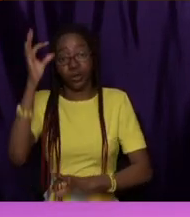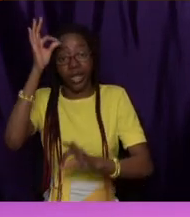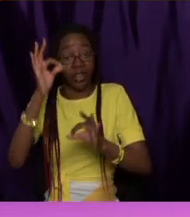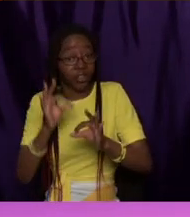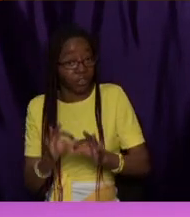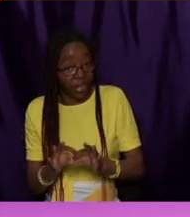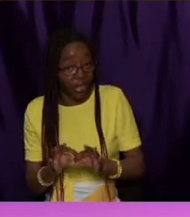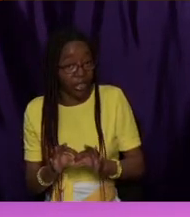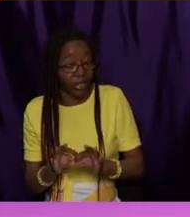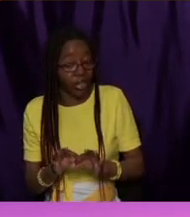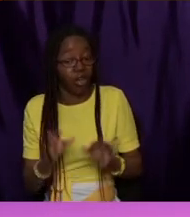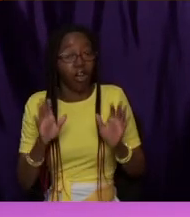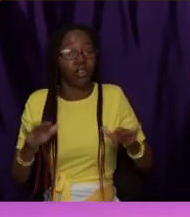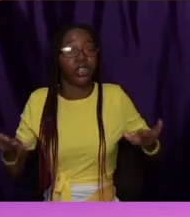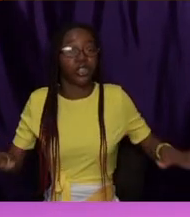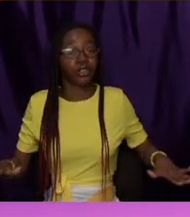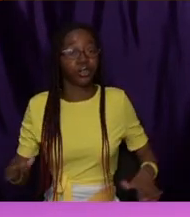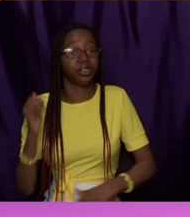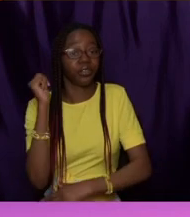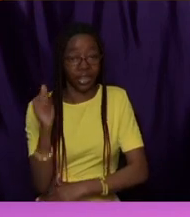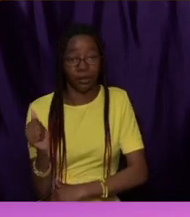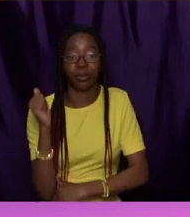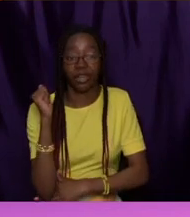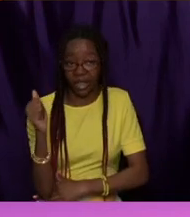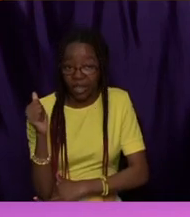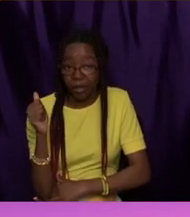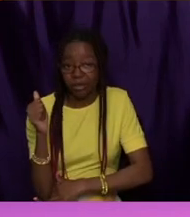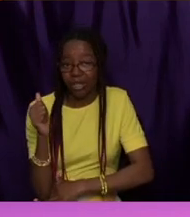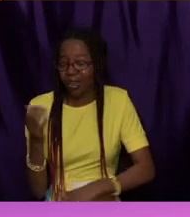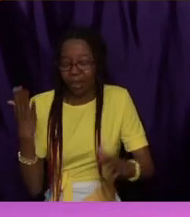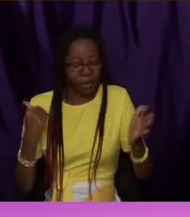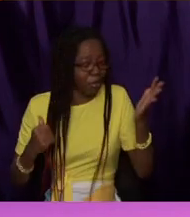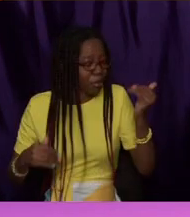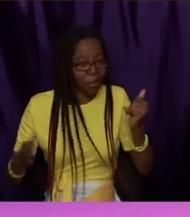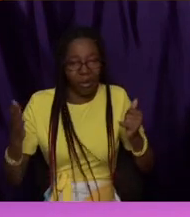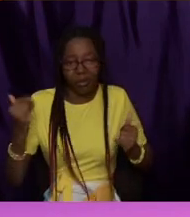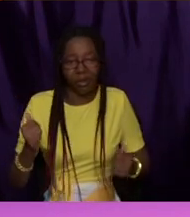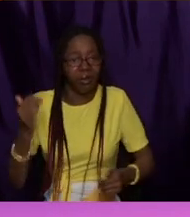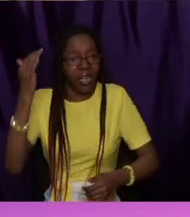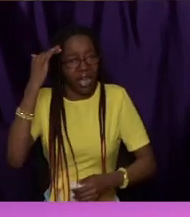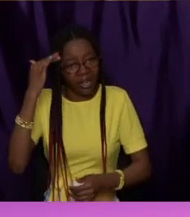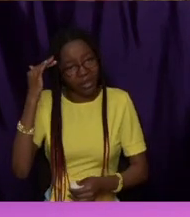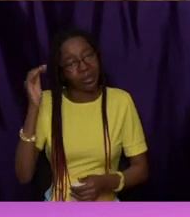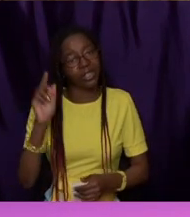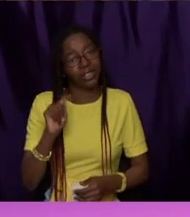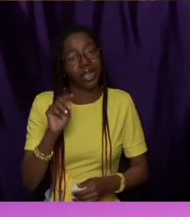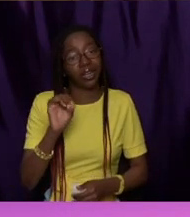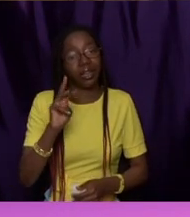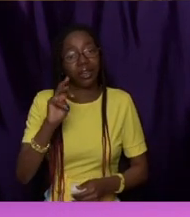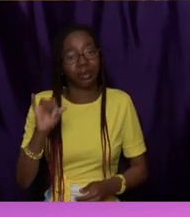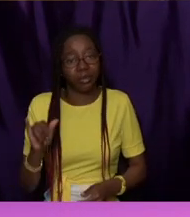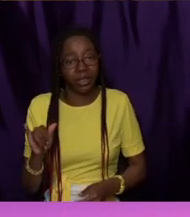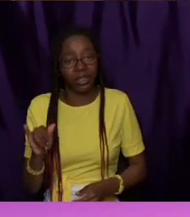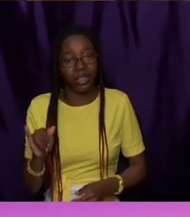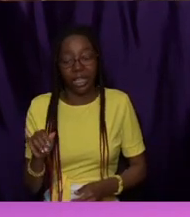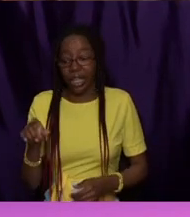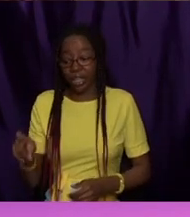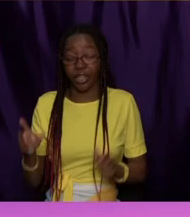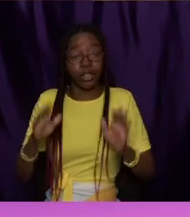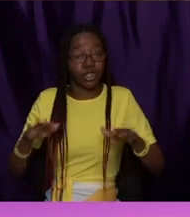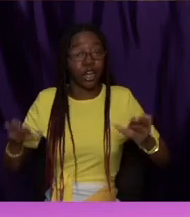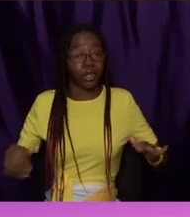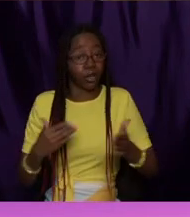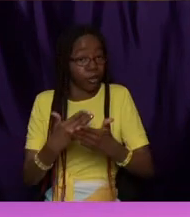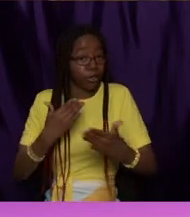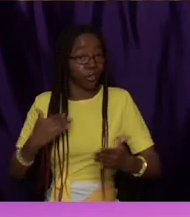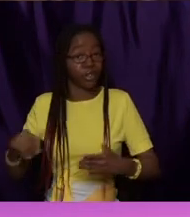faith are the children of Abraham. Come on, come on. I know that you Tommy and Danita's child, but before